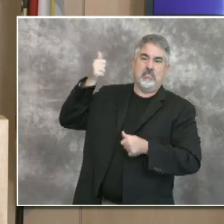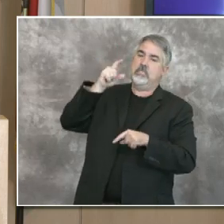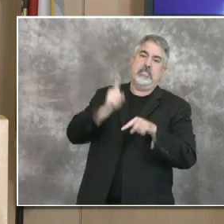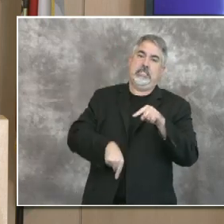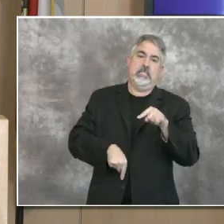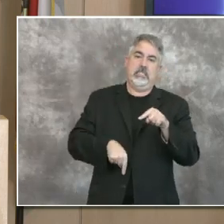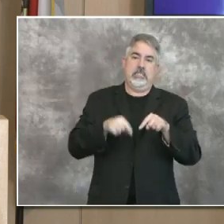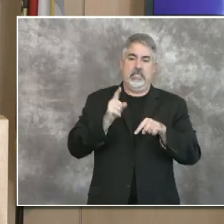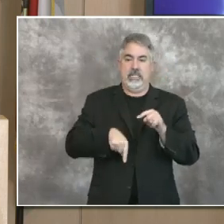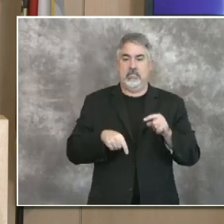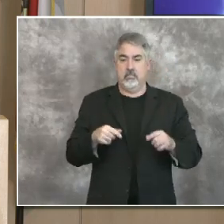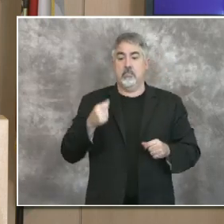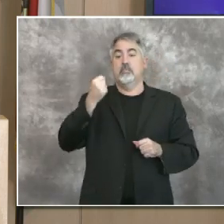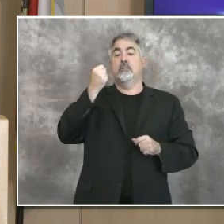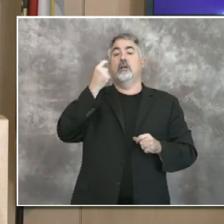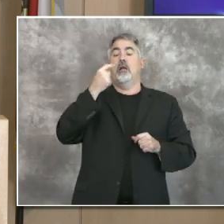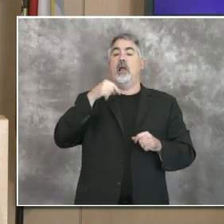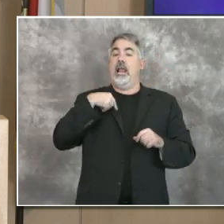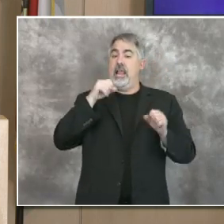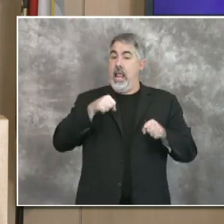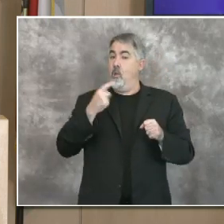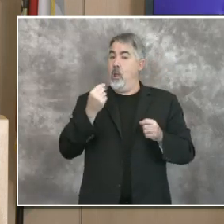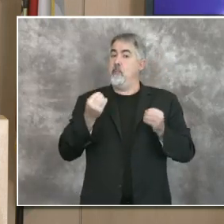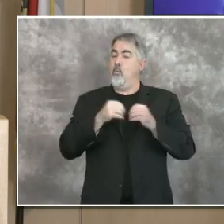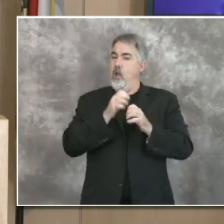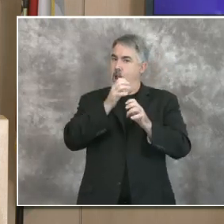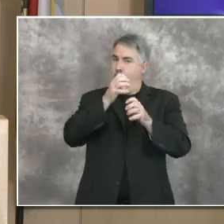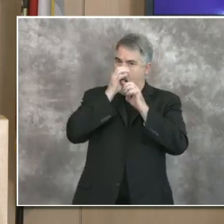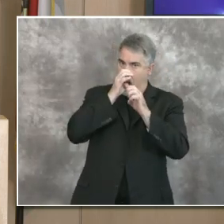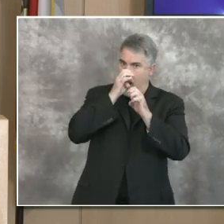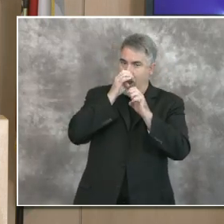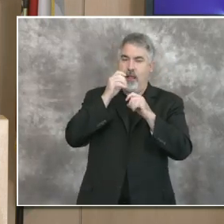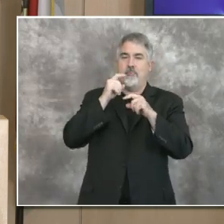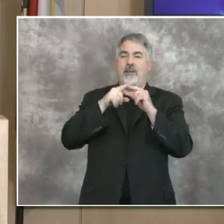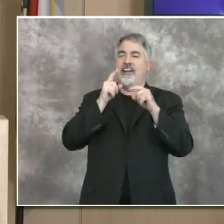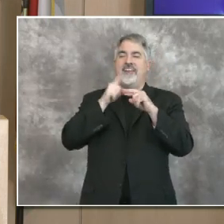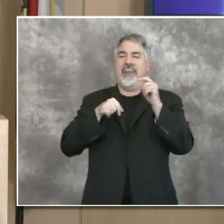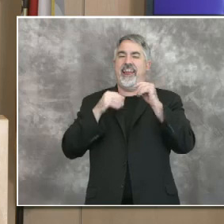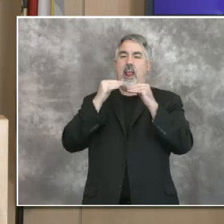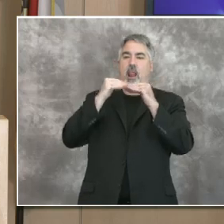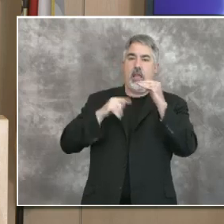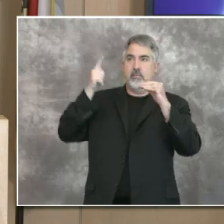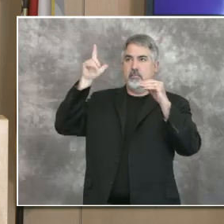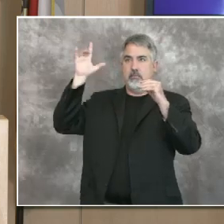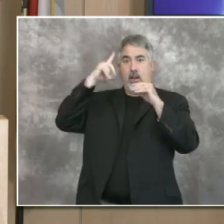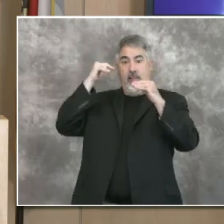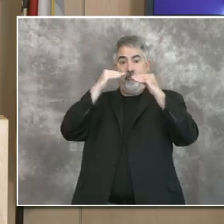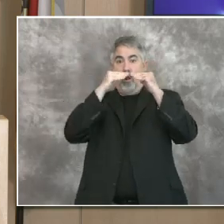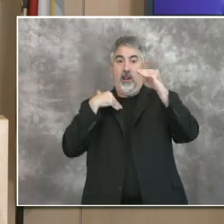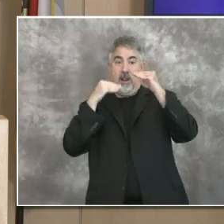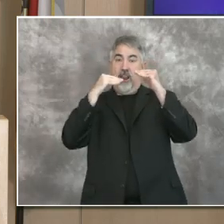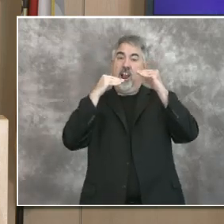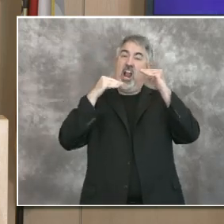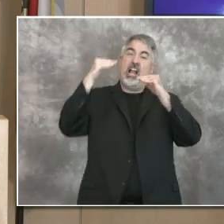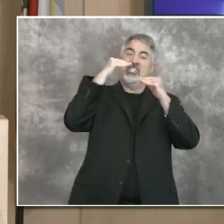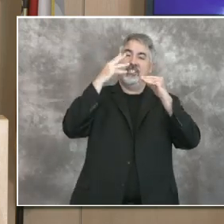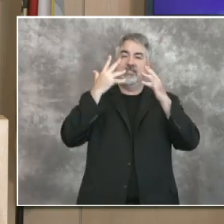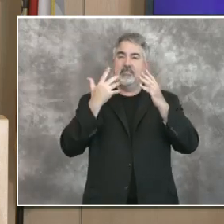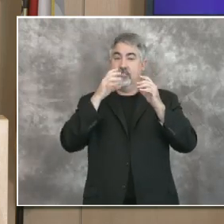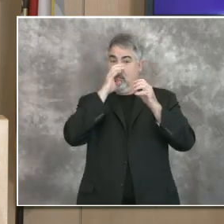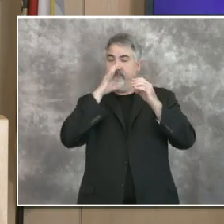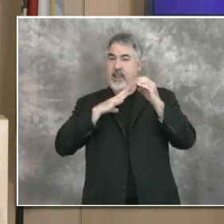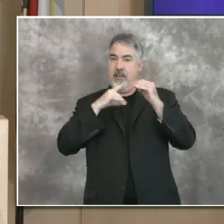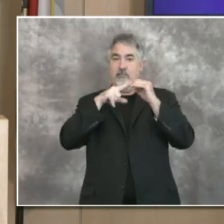the governor in their public health orders, but not less restrictive. We must be guided by the framework